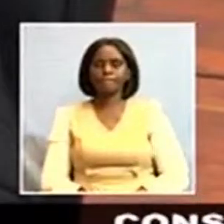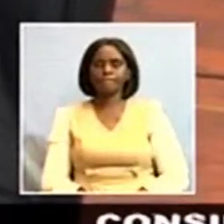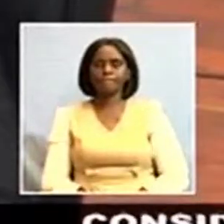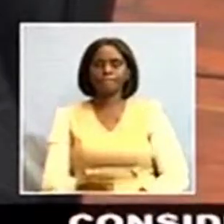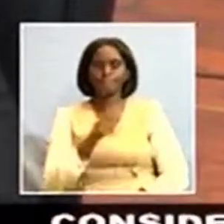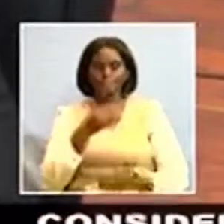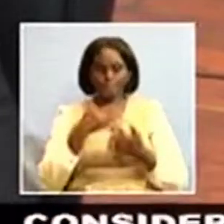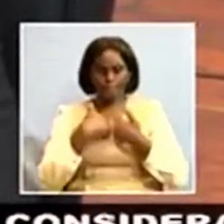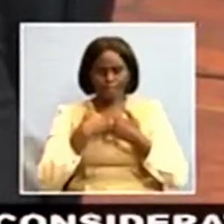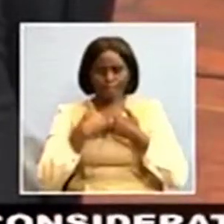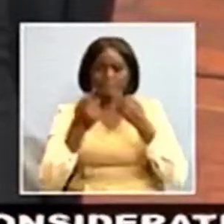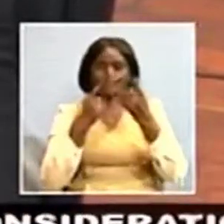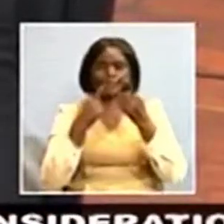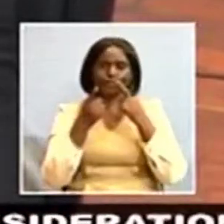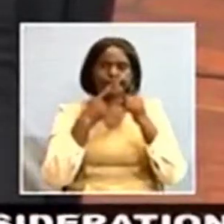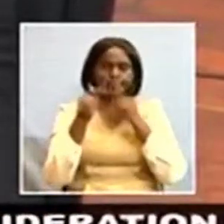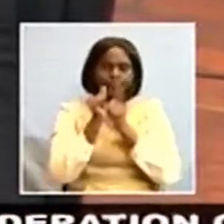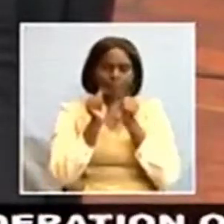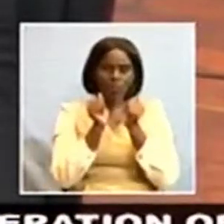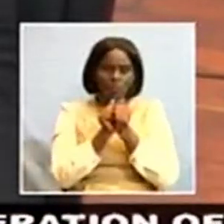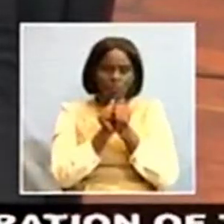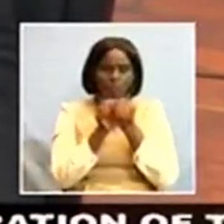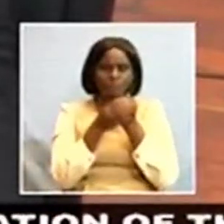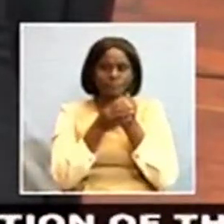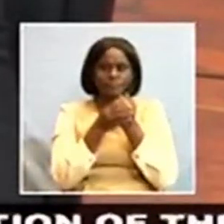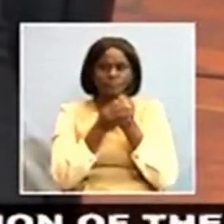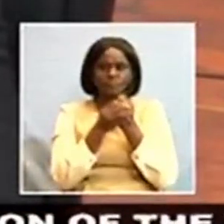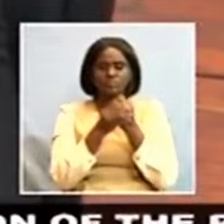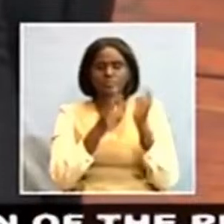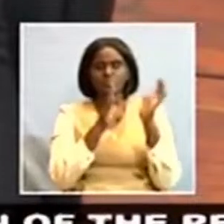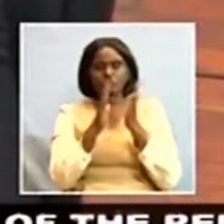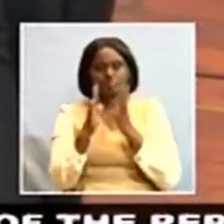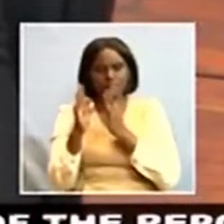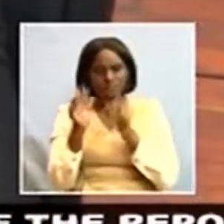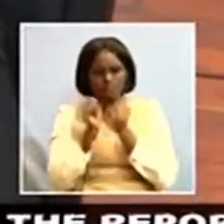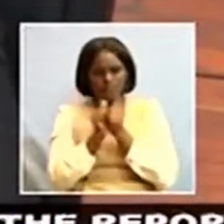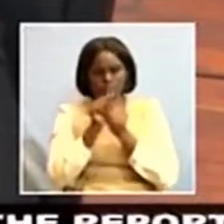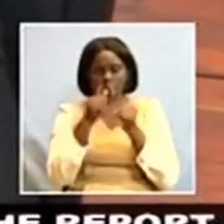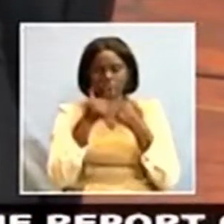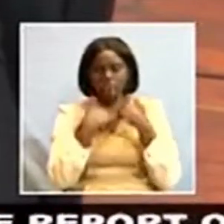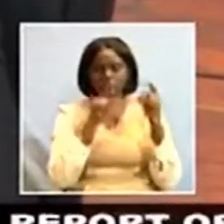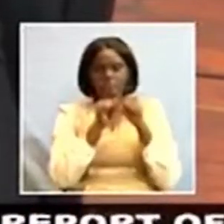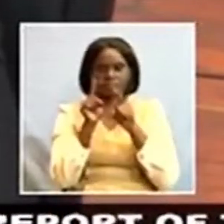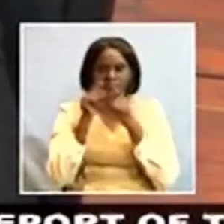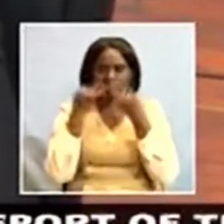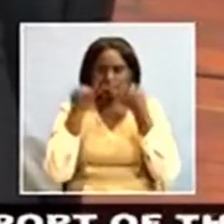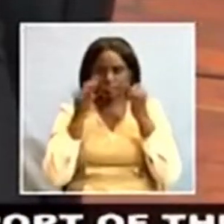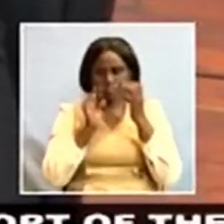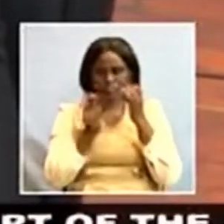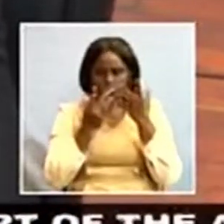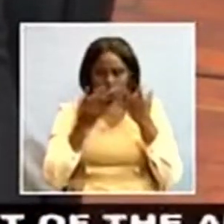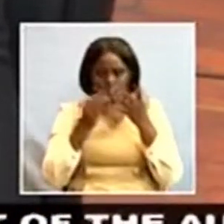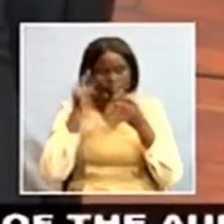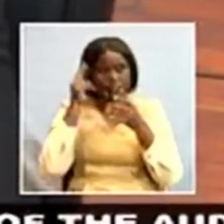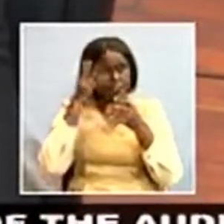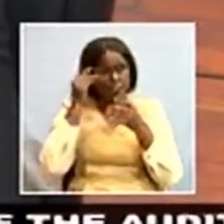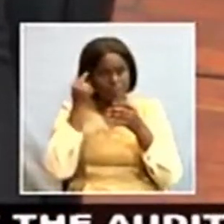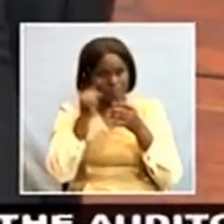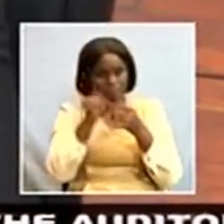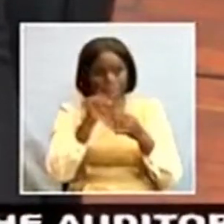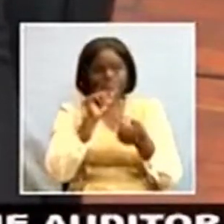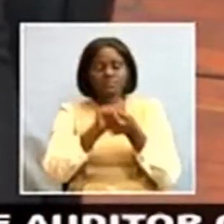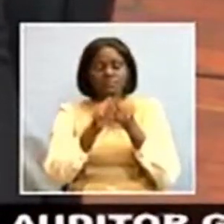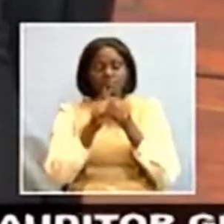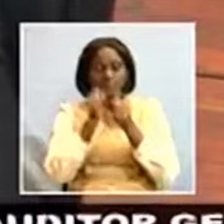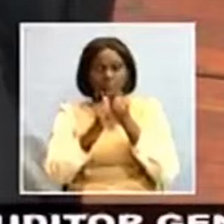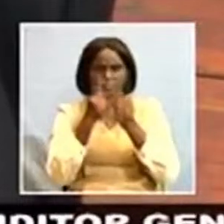you have talked about the remedial measures, and you also told us that the reason for this query largely